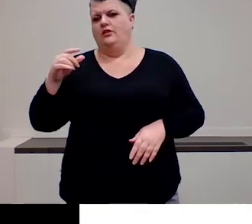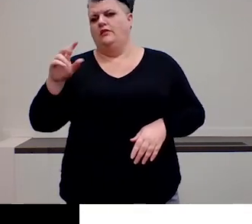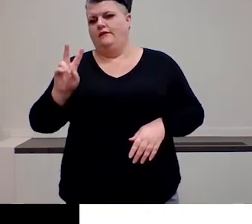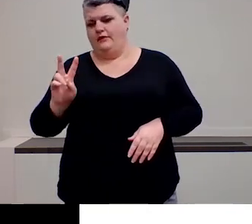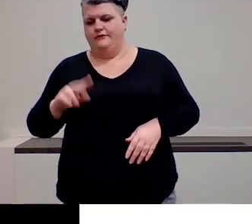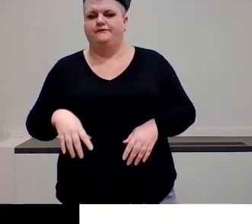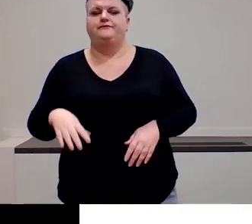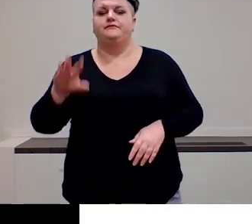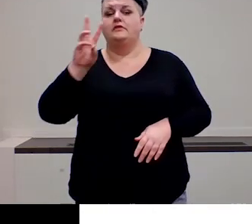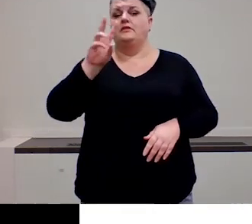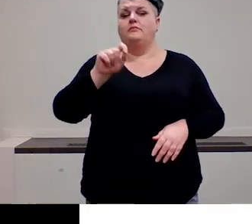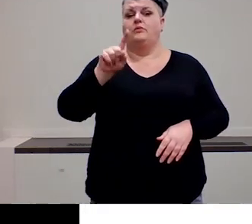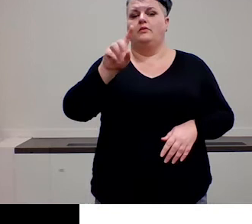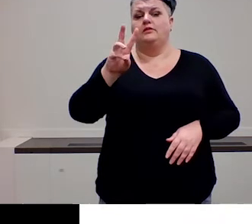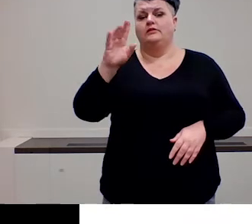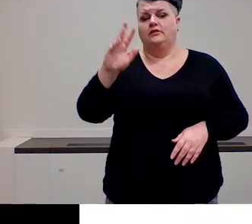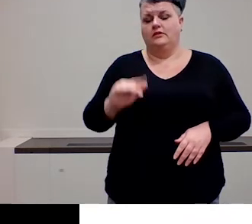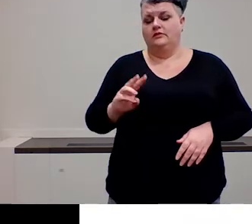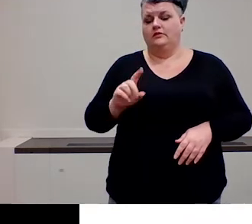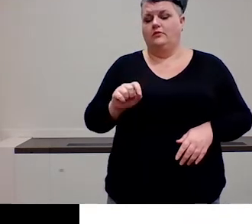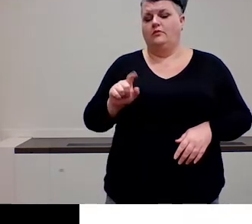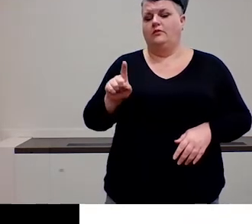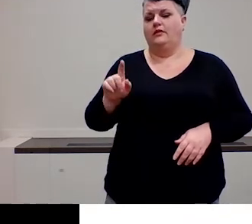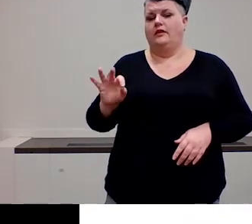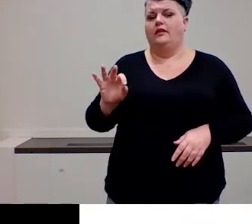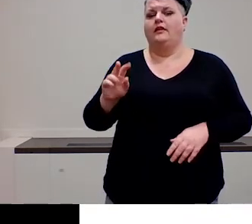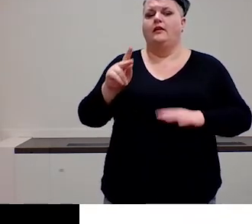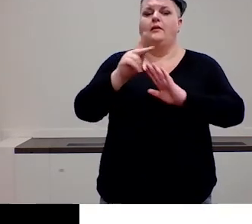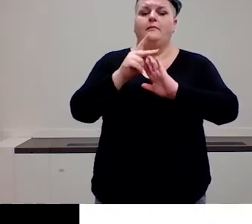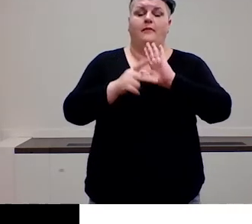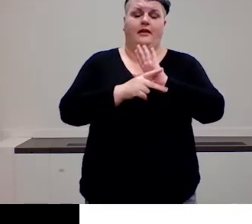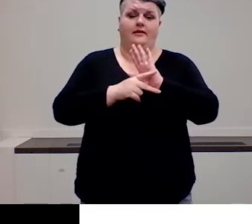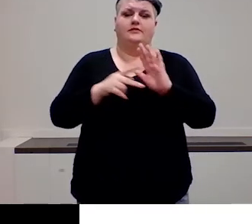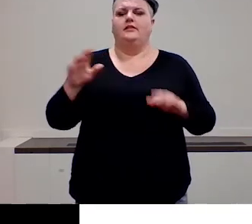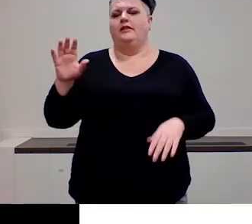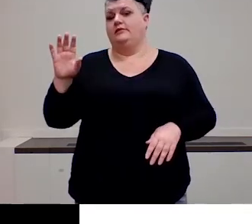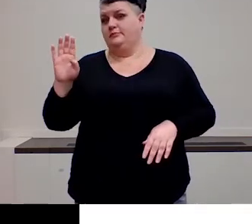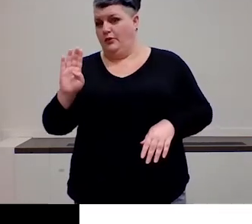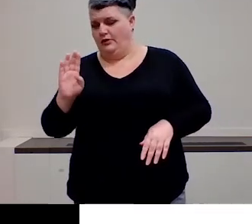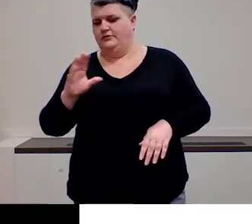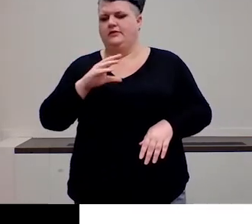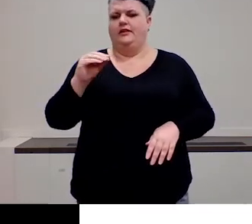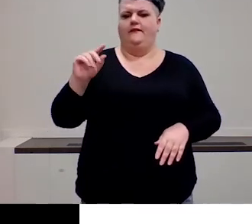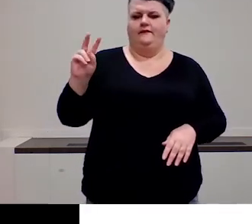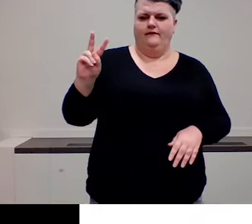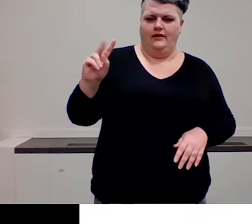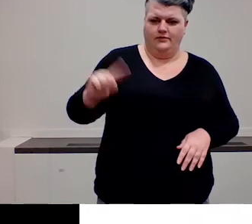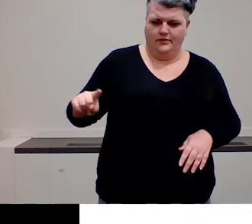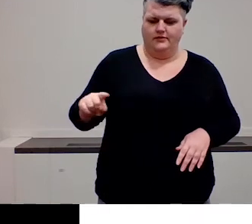Item 6.16 to 6.19 is Policy Committee. Chair Sheena Barnes, co-chair Bob Vasquez.